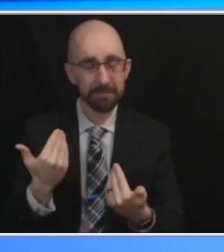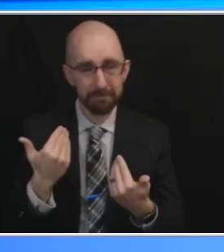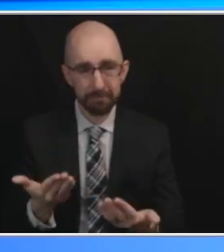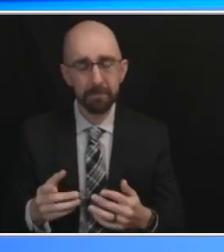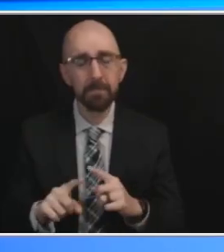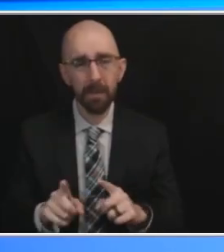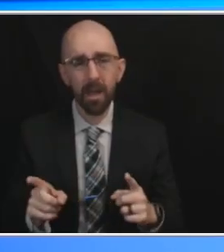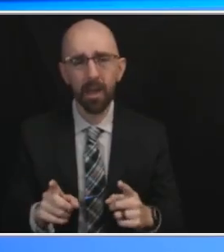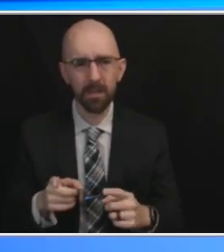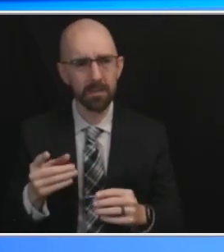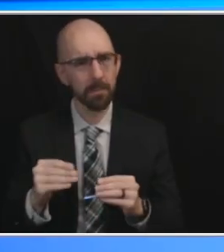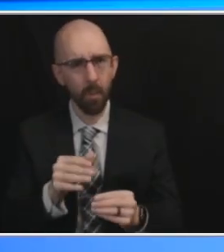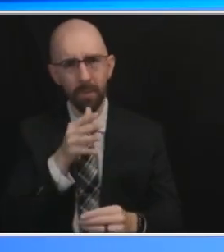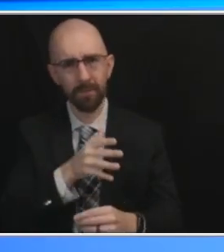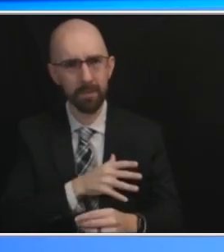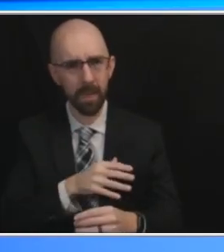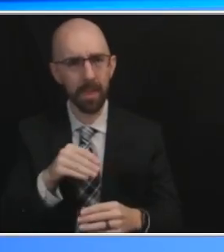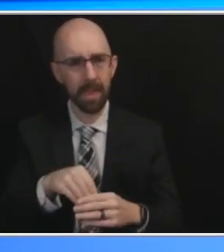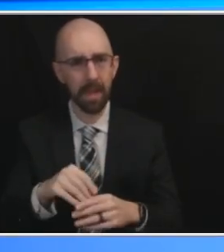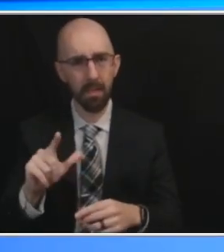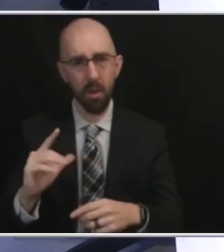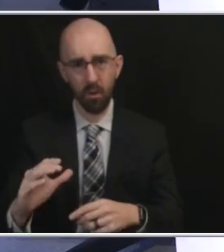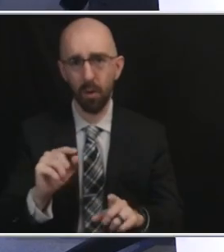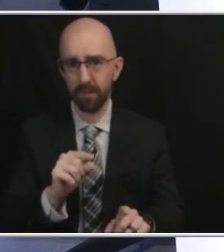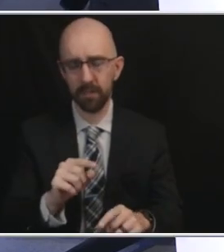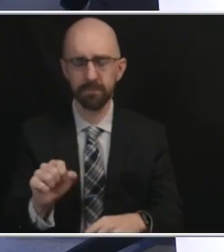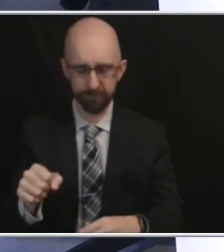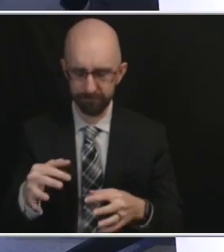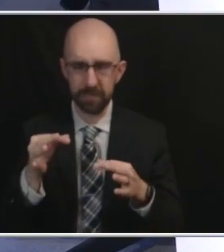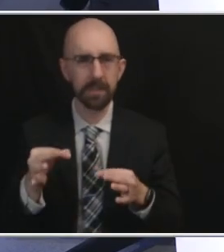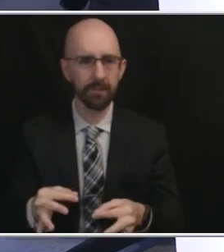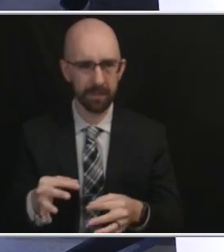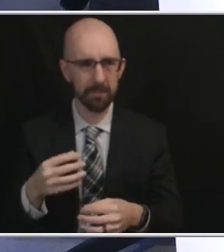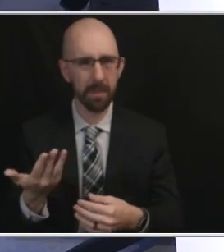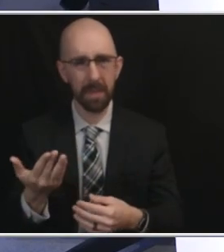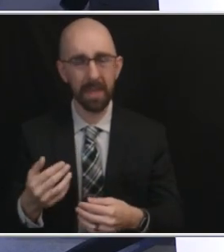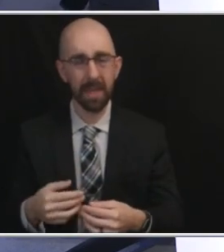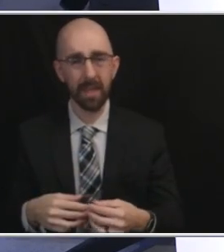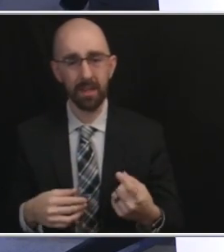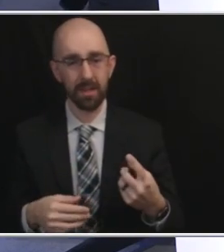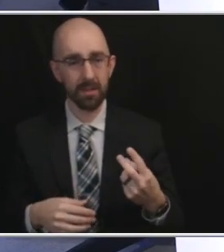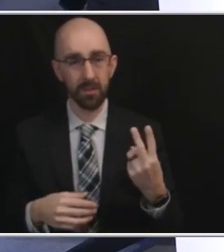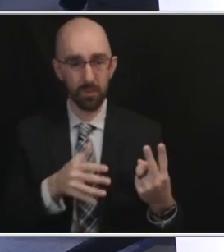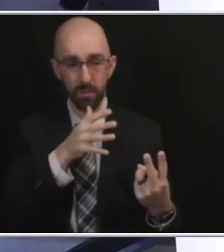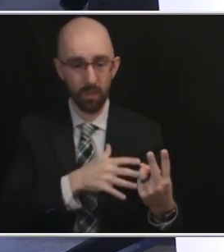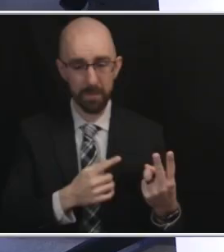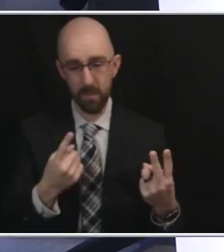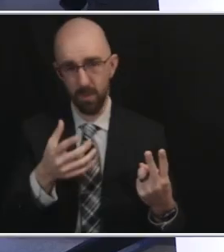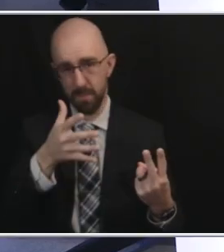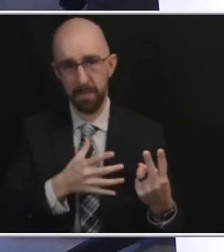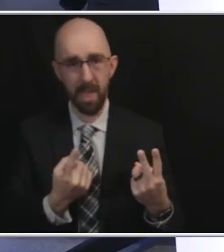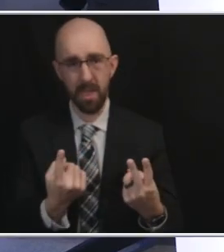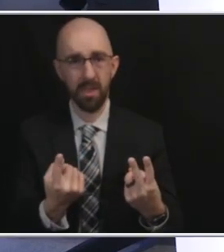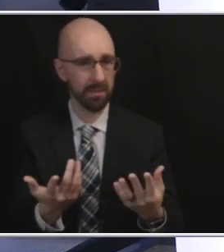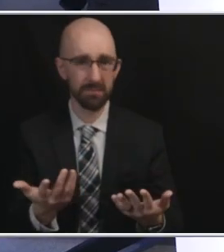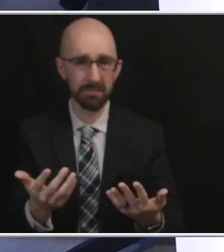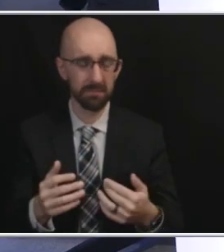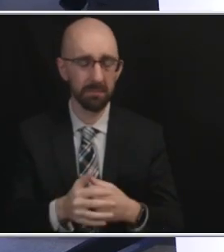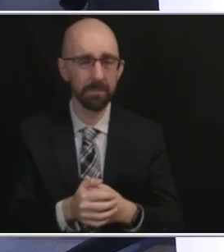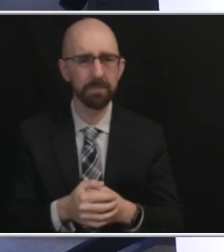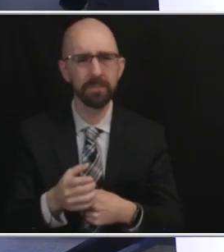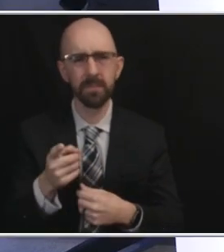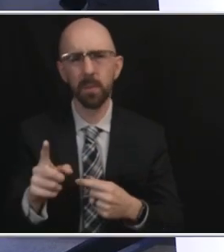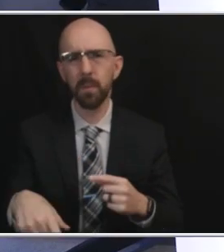more females in your long COVID definitely, clinic yeah, it was than probably a males. 2-to-1 ratio, 2-to-1. I would say. Wow. Yeah. And what about the